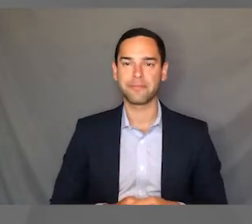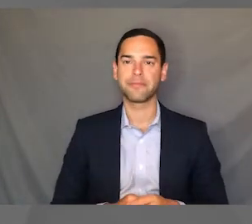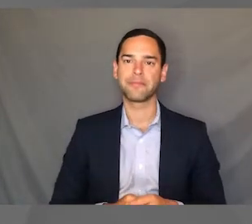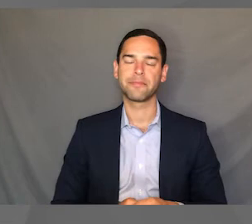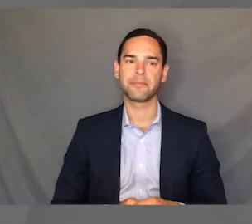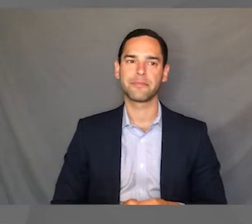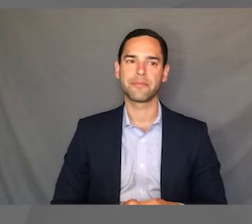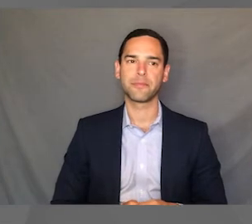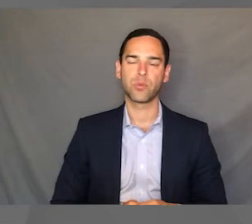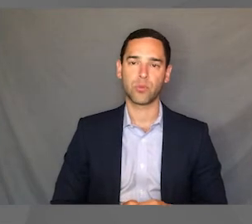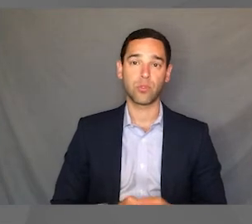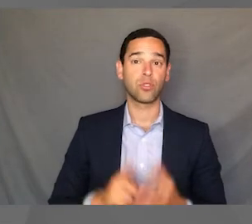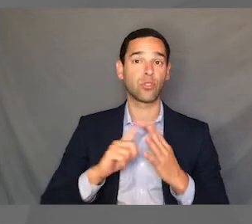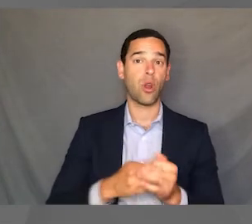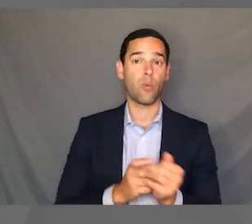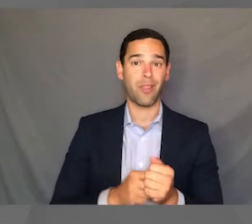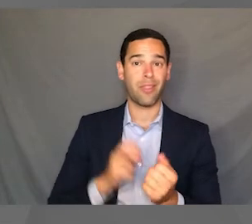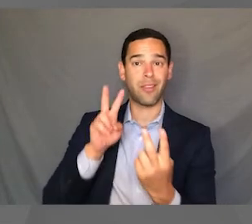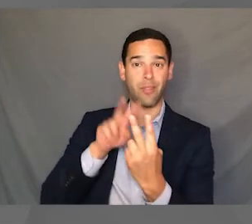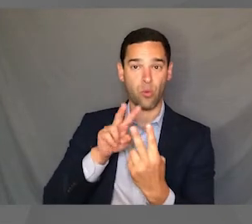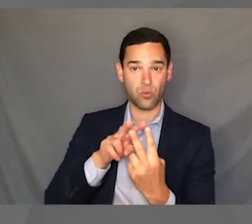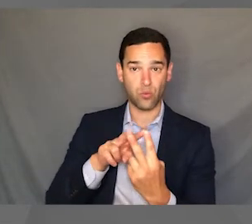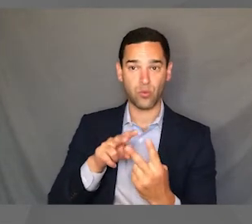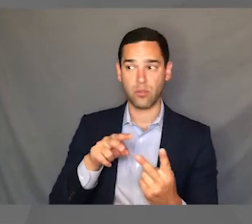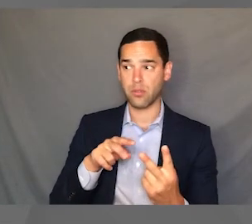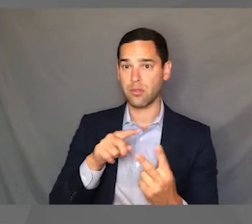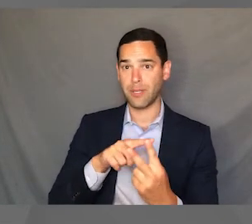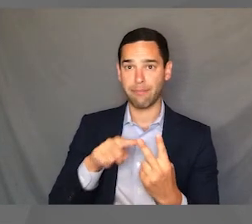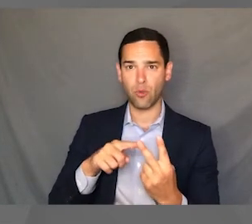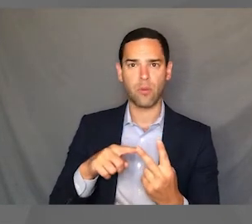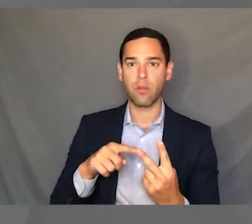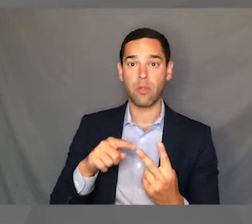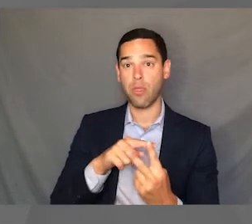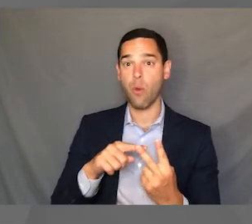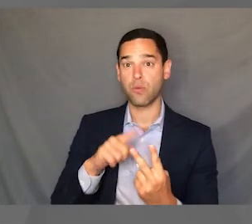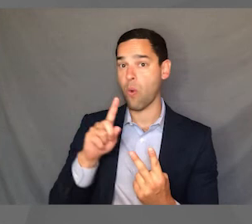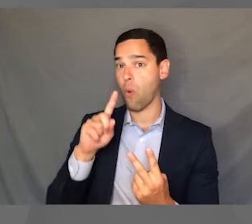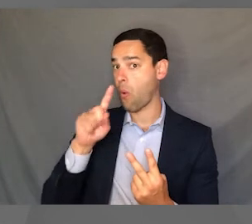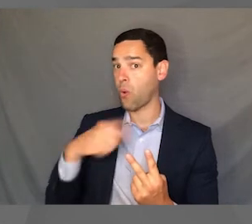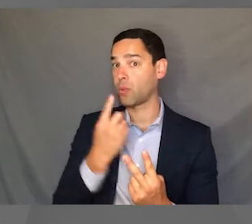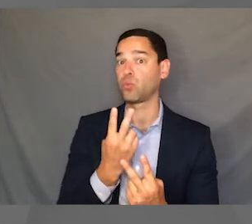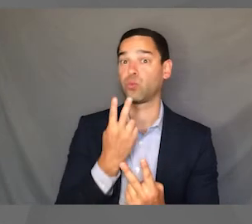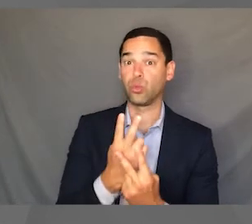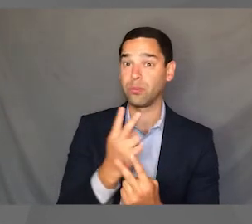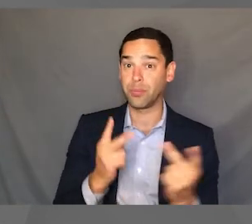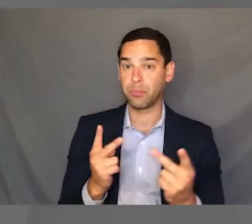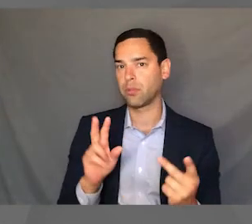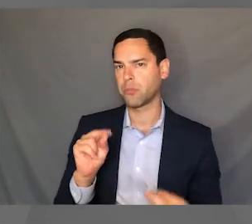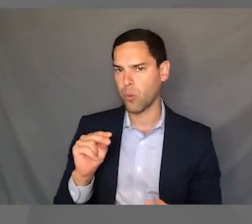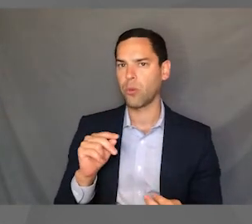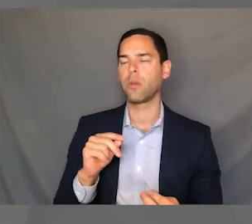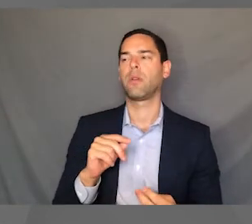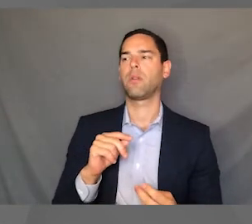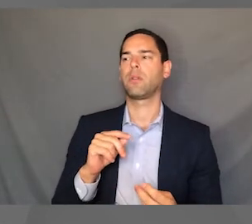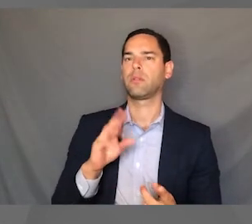that first two touch points. And this will not be only two people doing this, but making sure that you have a champion, to make sure